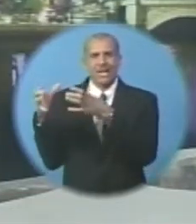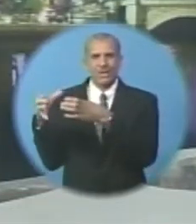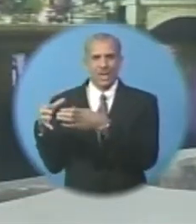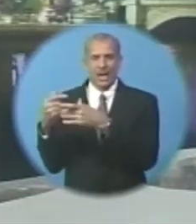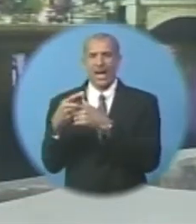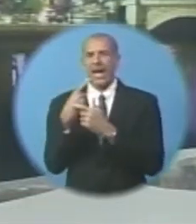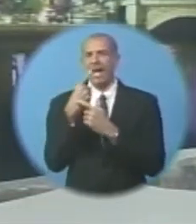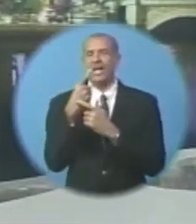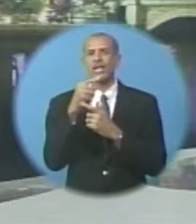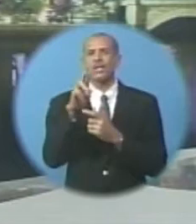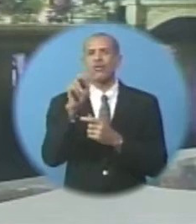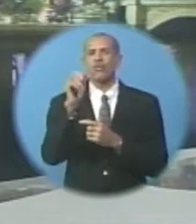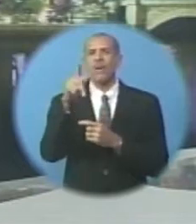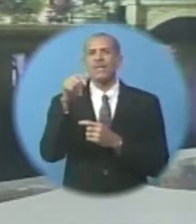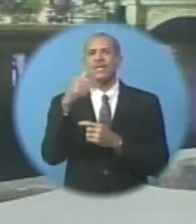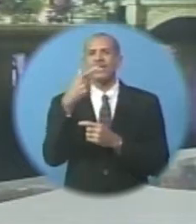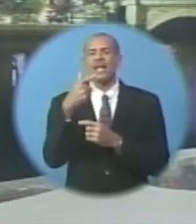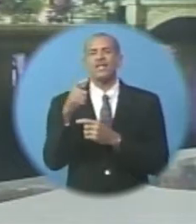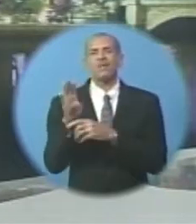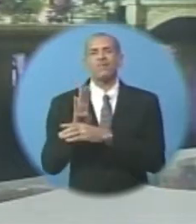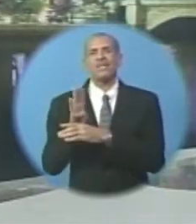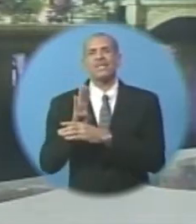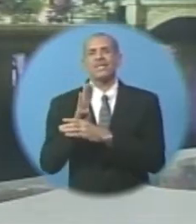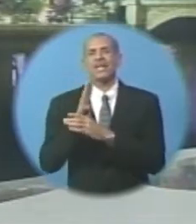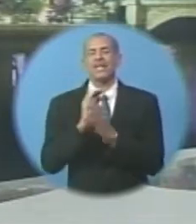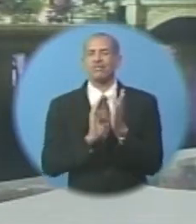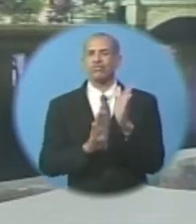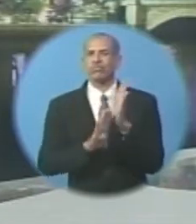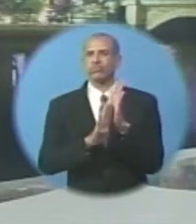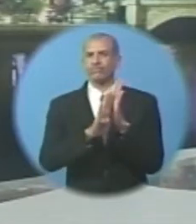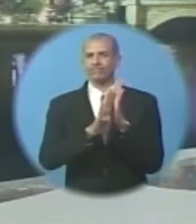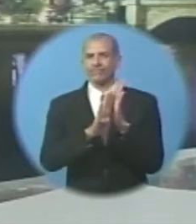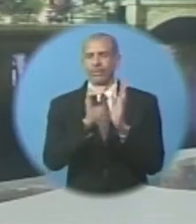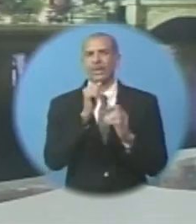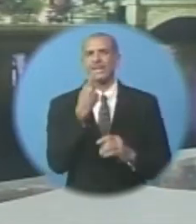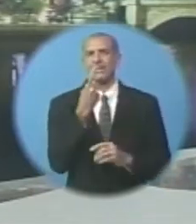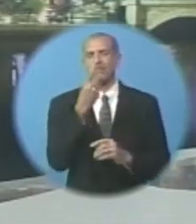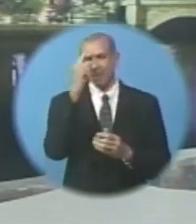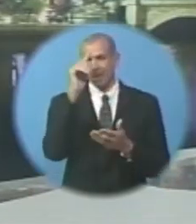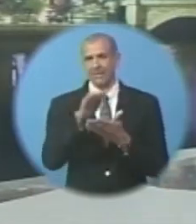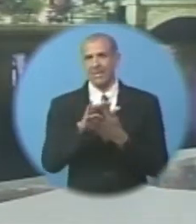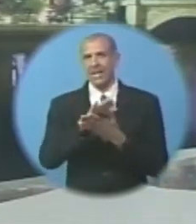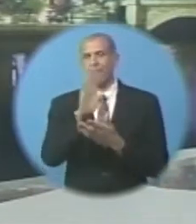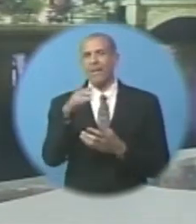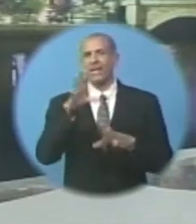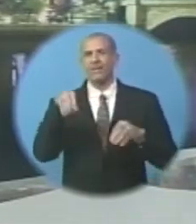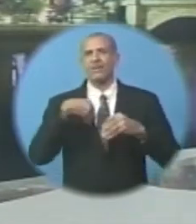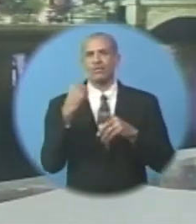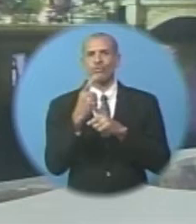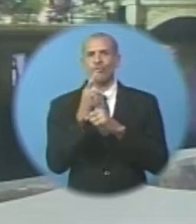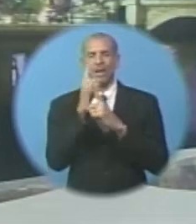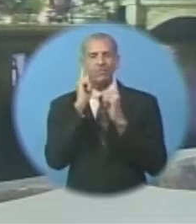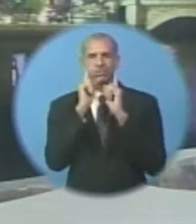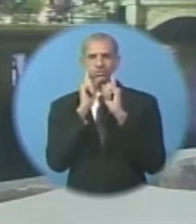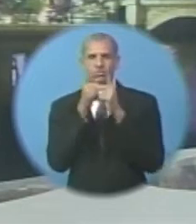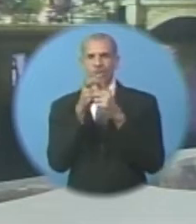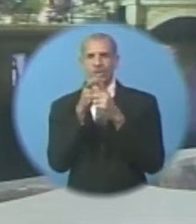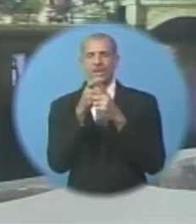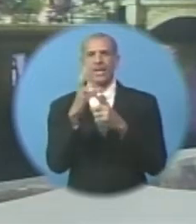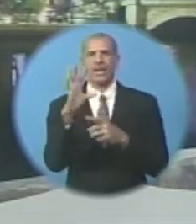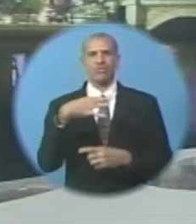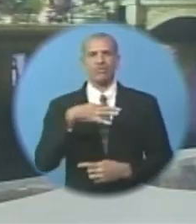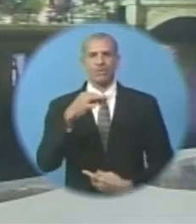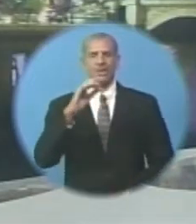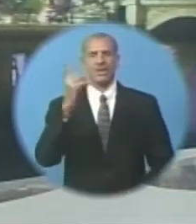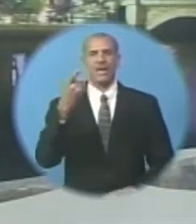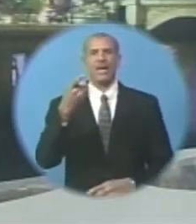and its reputation as a domicile for business is trending upwards. He believes Barbados has adopted the right approach in attracting foreign